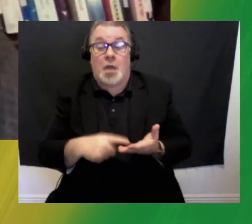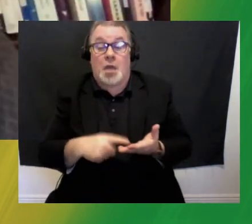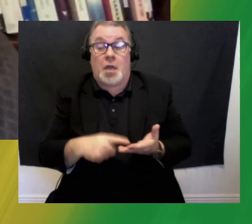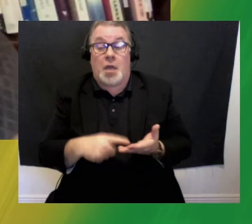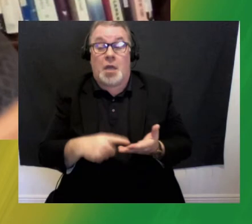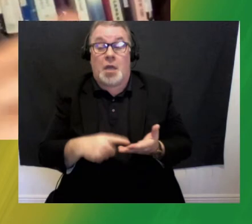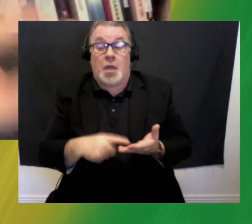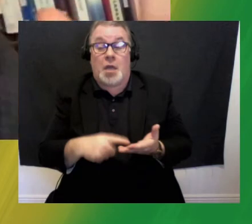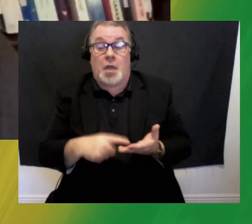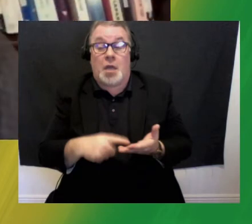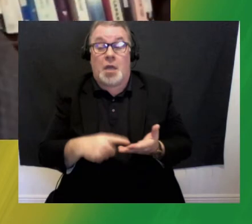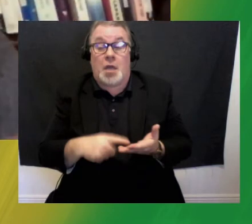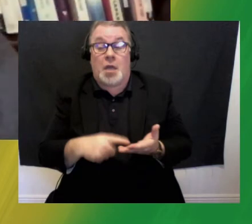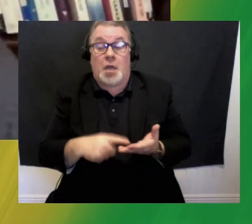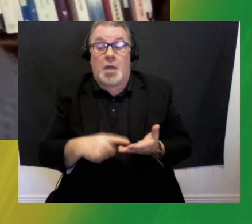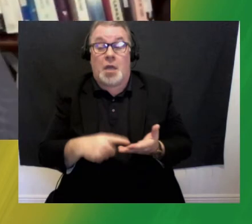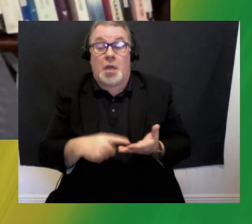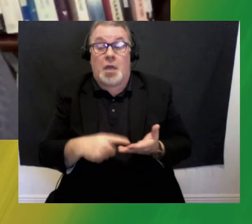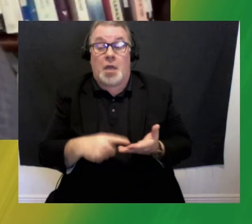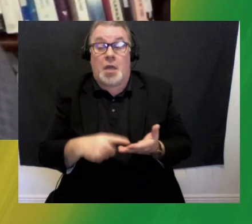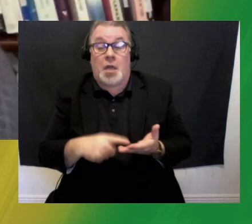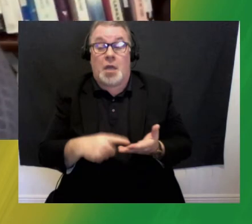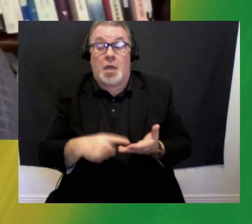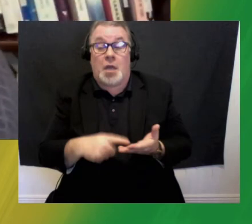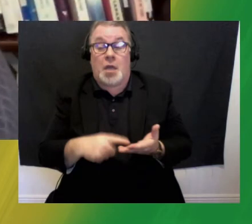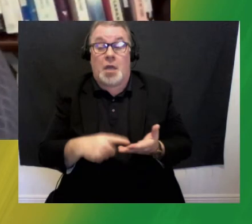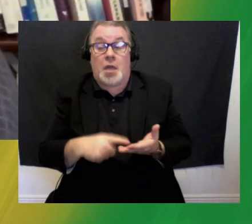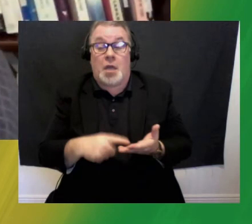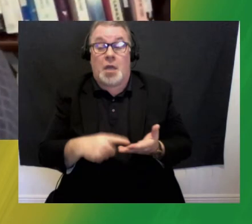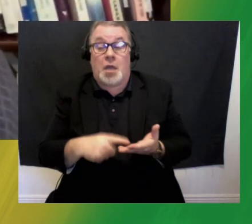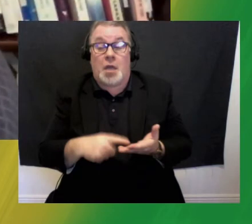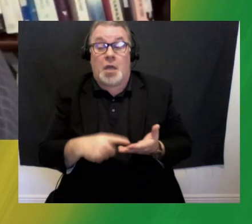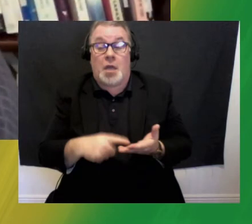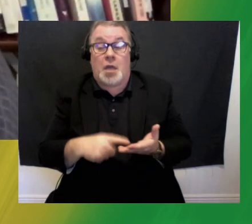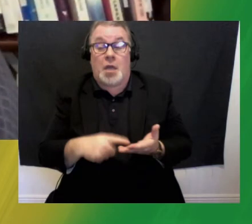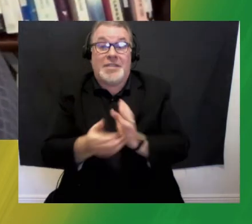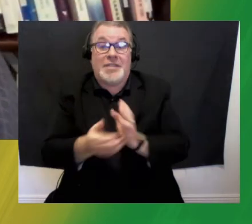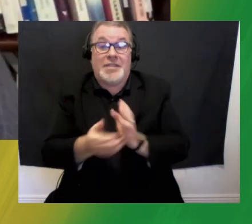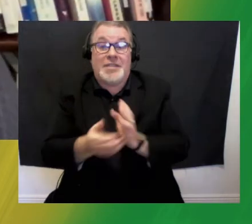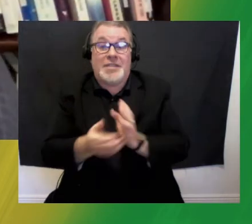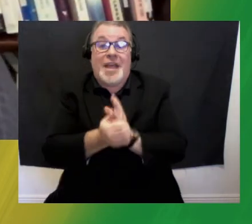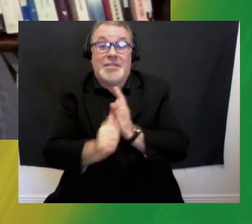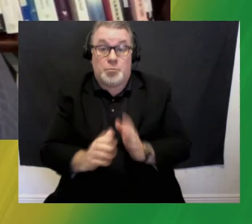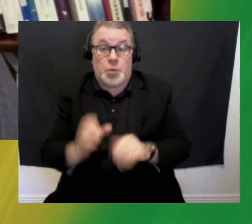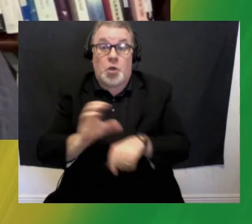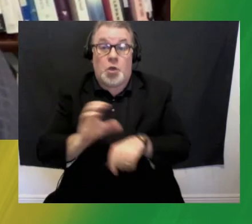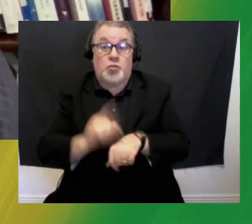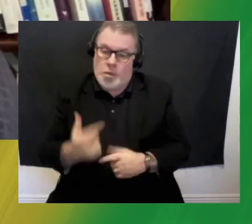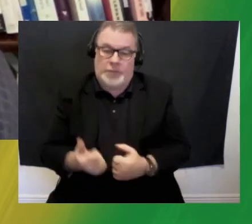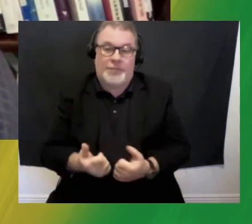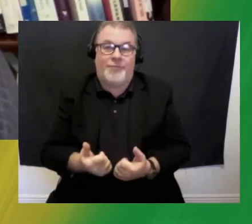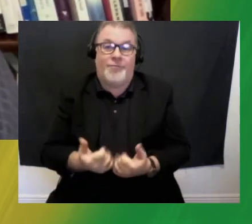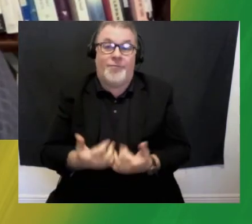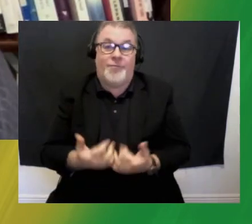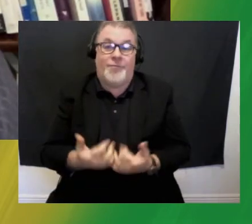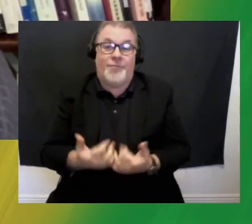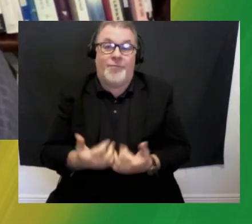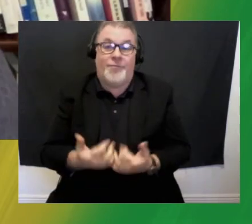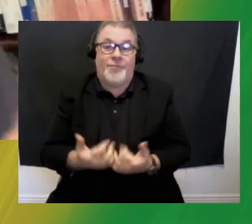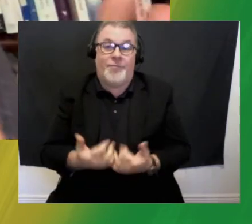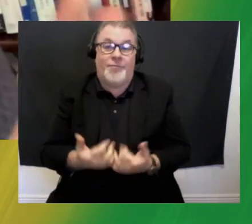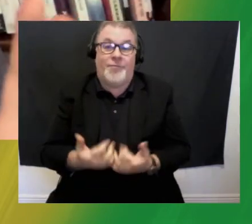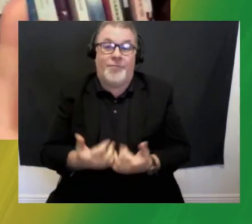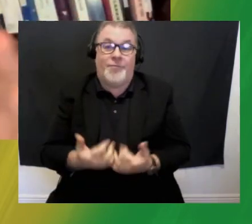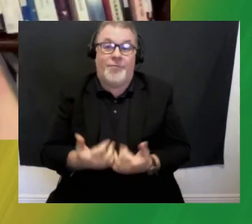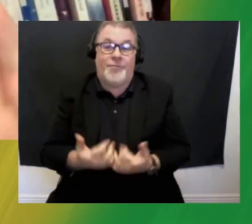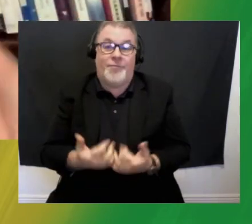as an expert consultant 30 years ago on a case. So I know that there's fire here where the smoke is coming from, but we'll